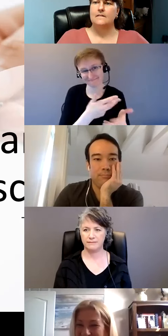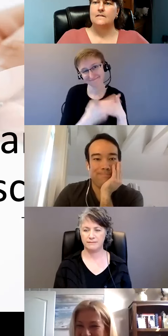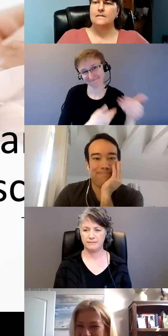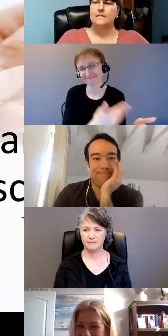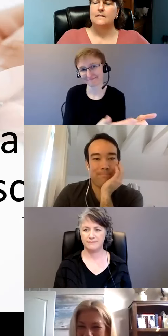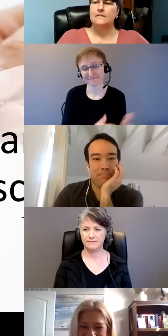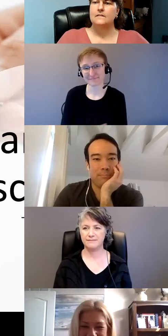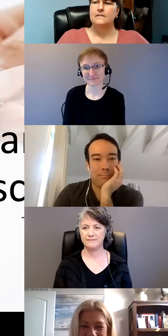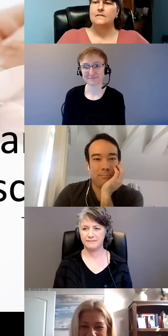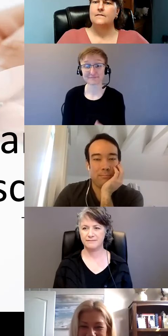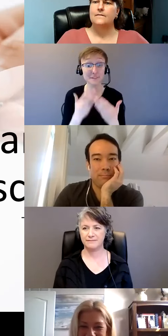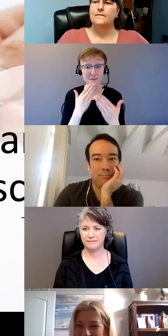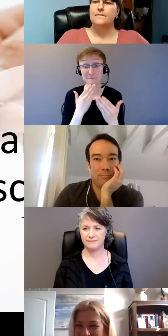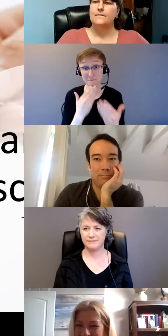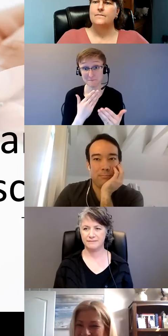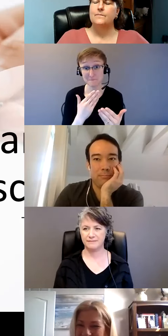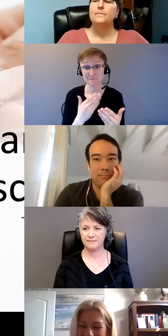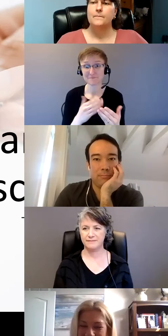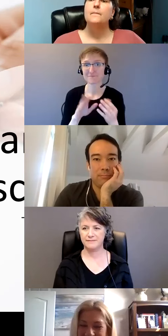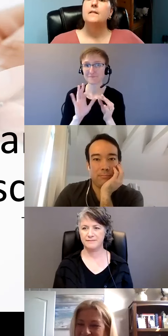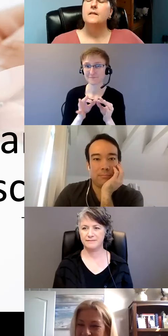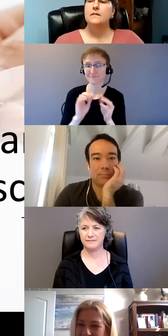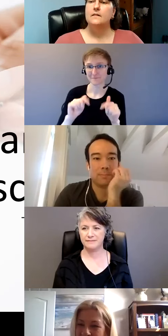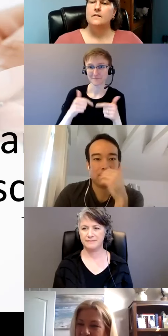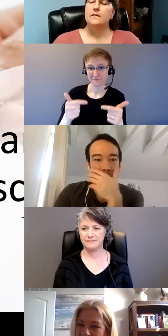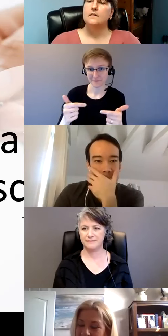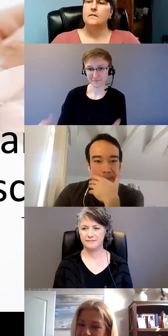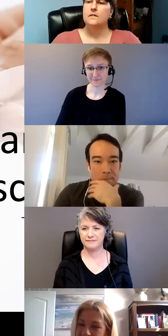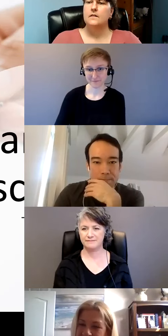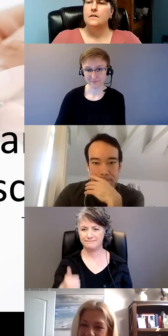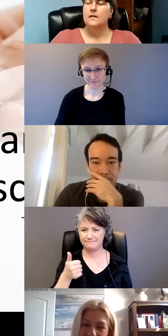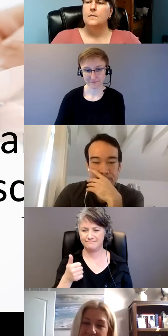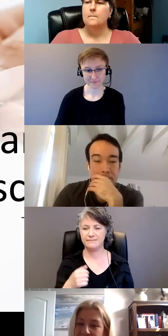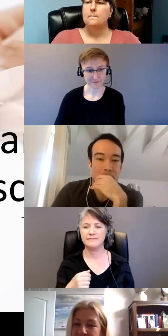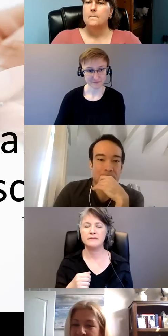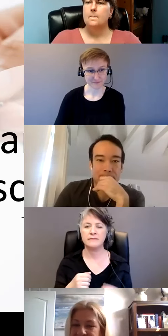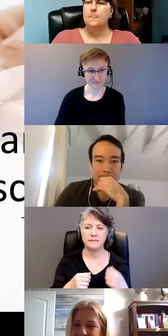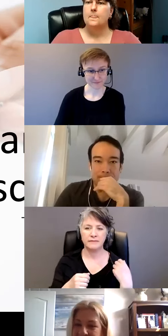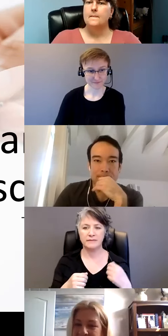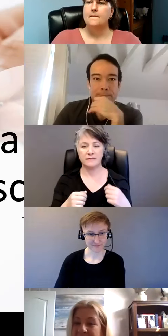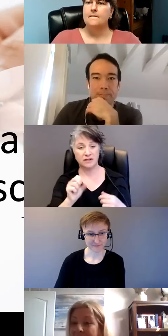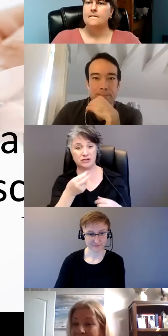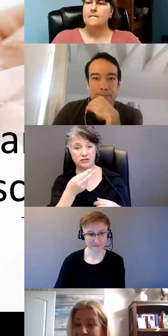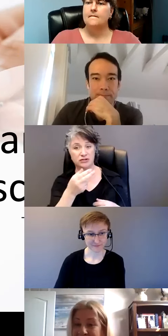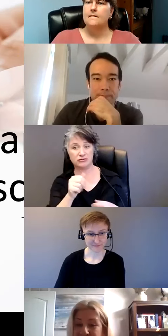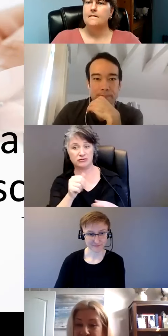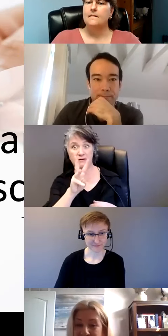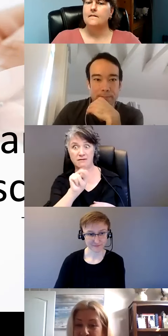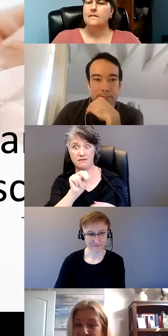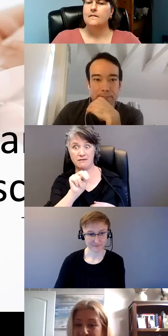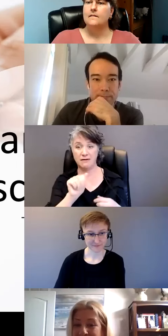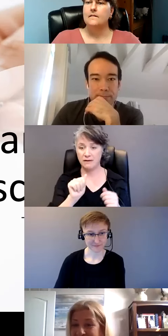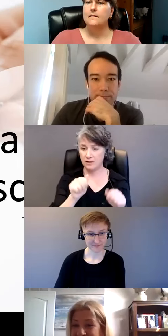Thank you so much. And Shauna, if you could let us know how one would be able to engage with you. And a few comments have come up even